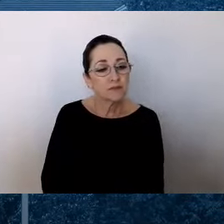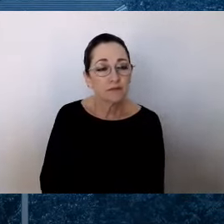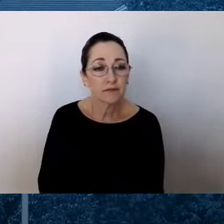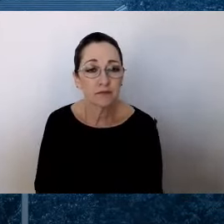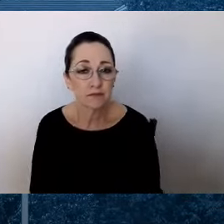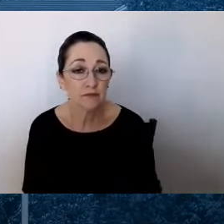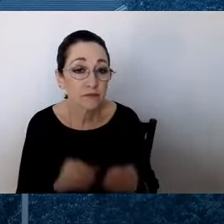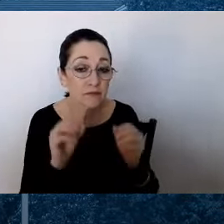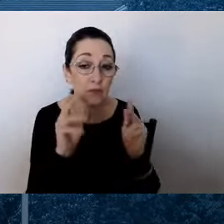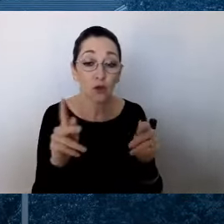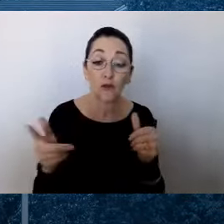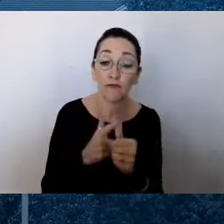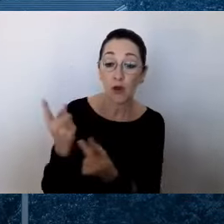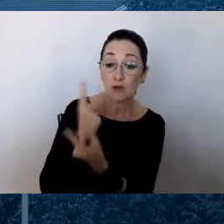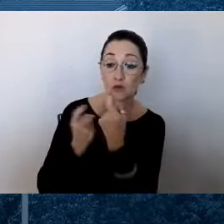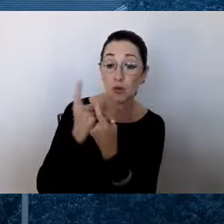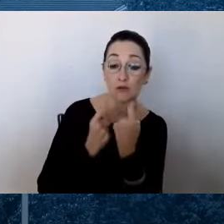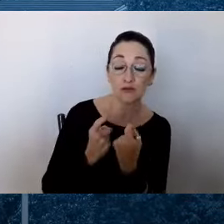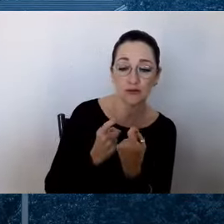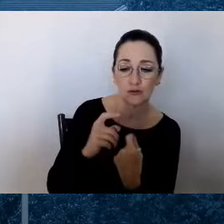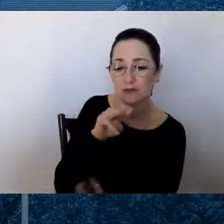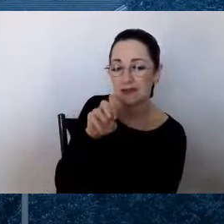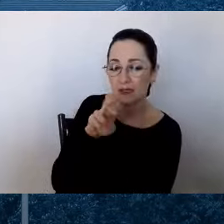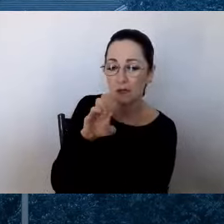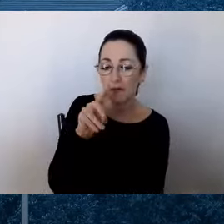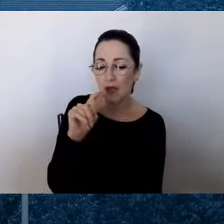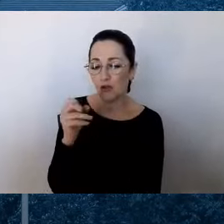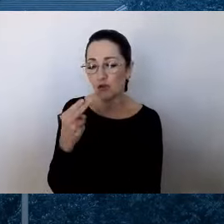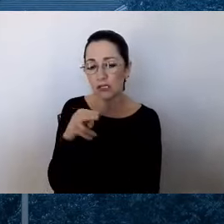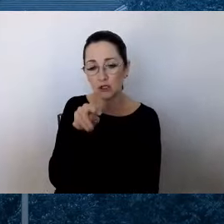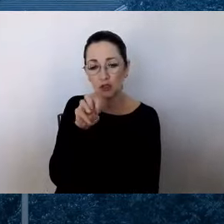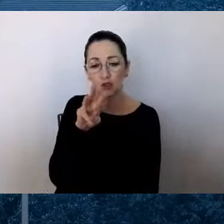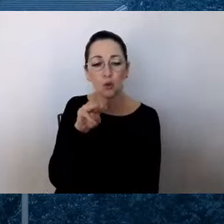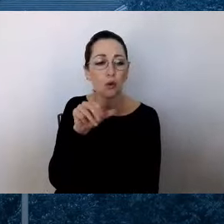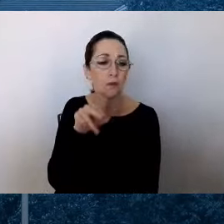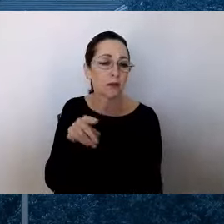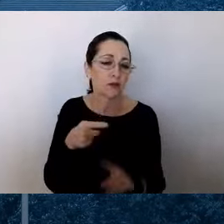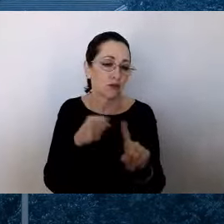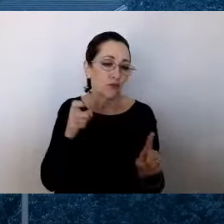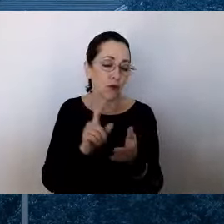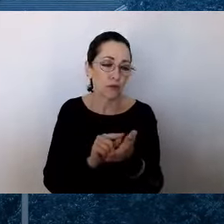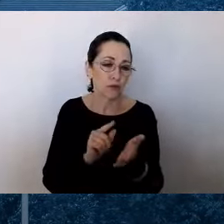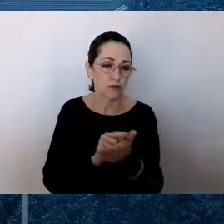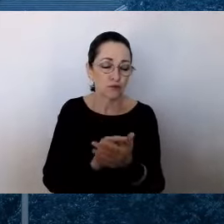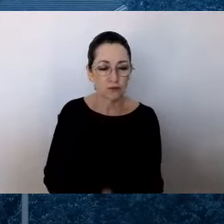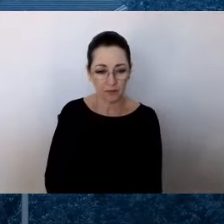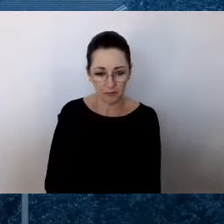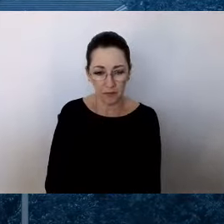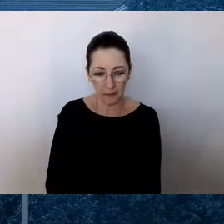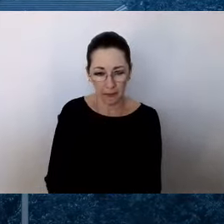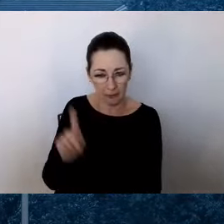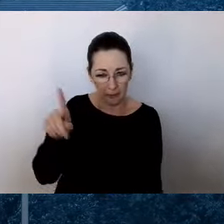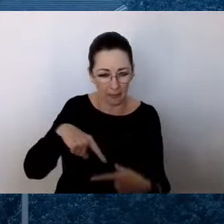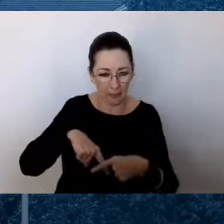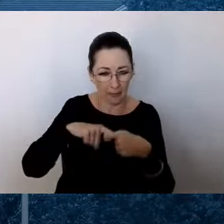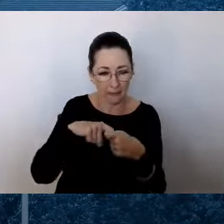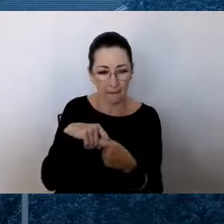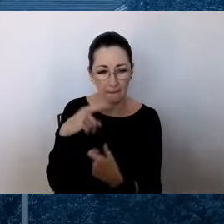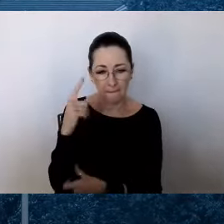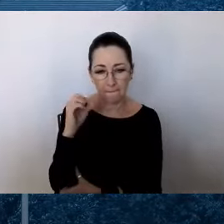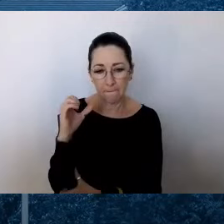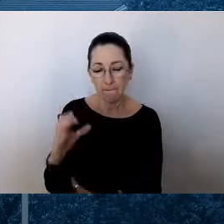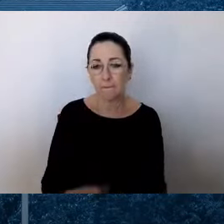All right, the first question will be from Meredith Newman from the News Journal. Meredith, just give me 1 second.